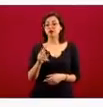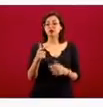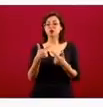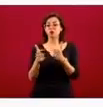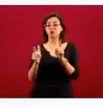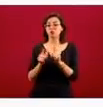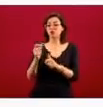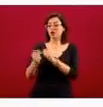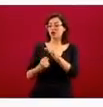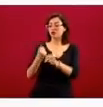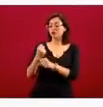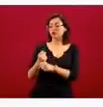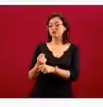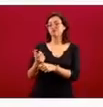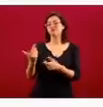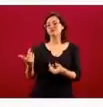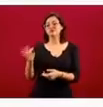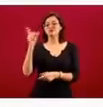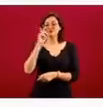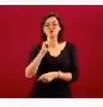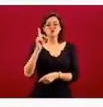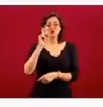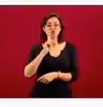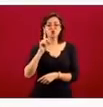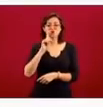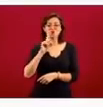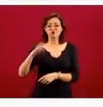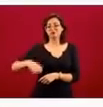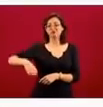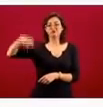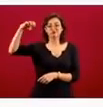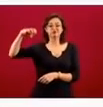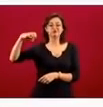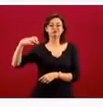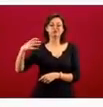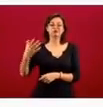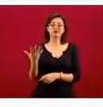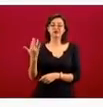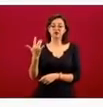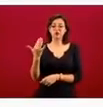the deaths have been male,